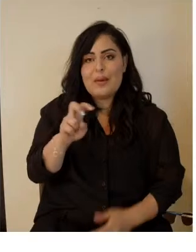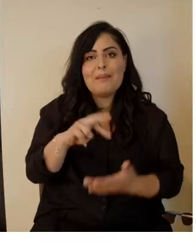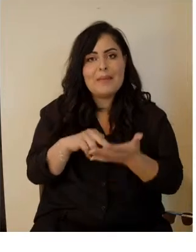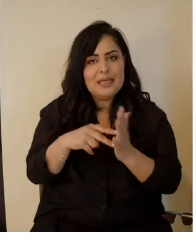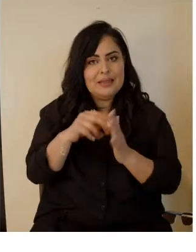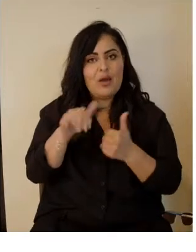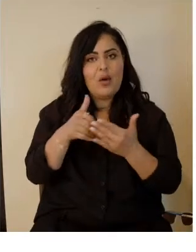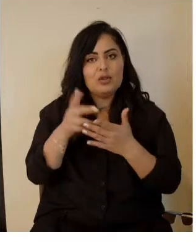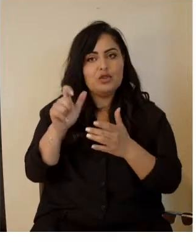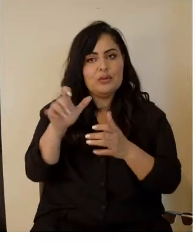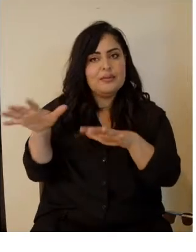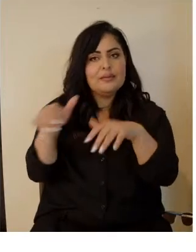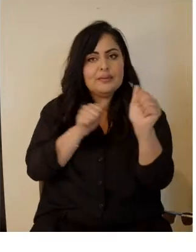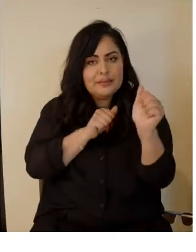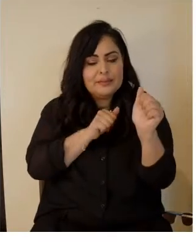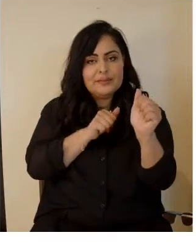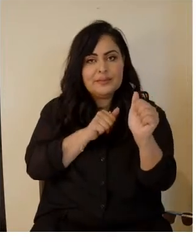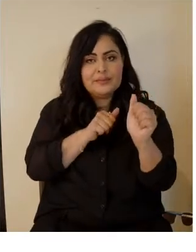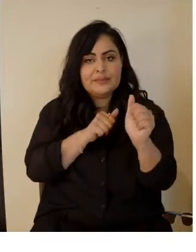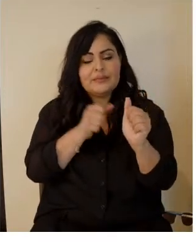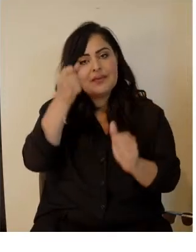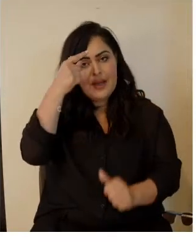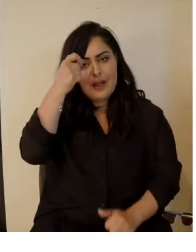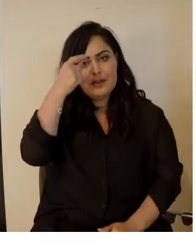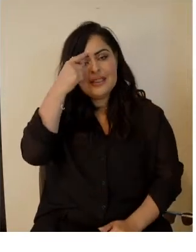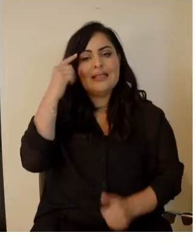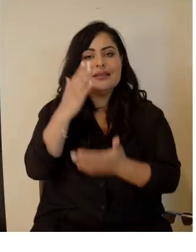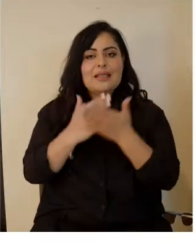everybody should have been evacuated. I understand there are